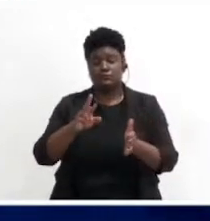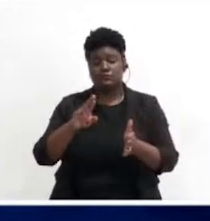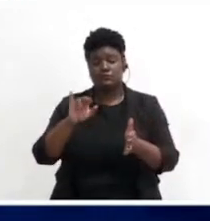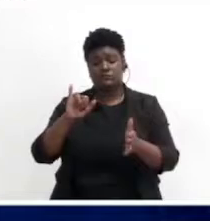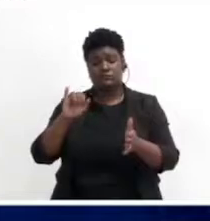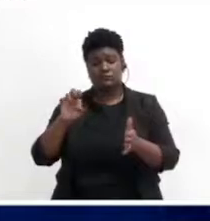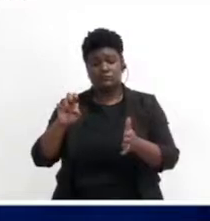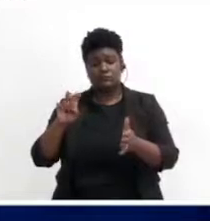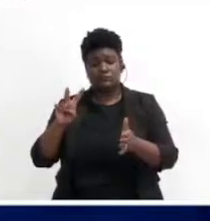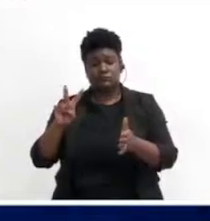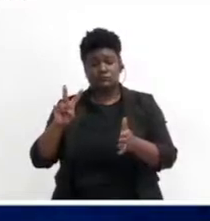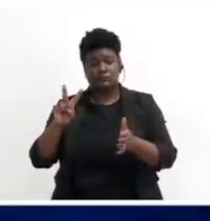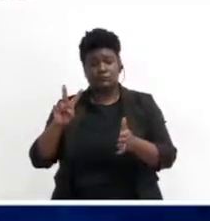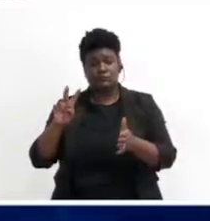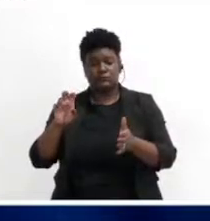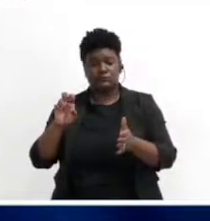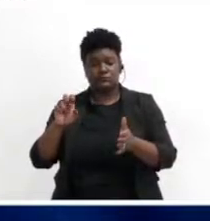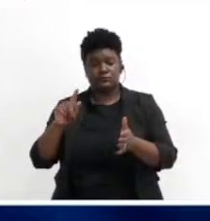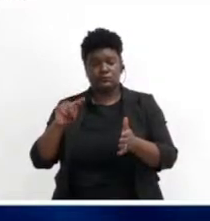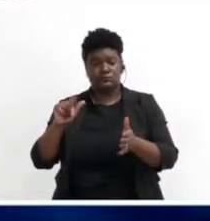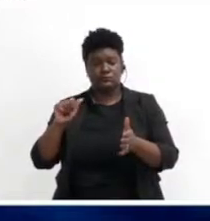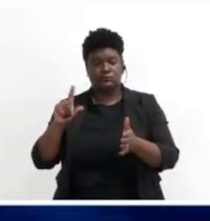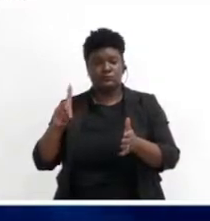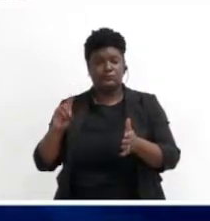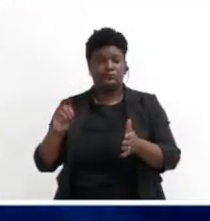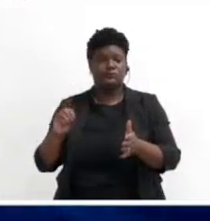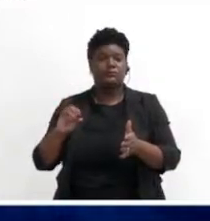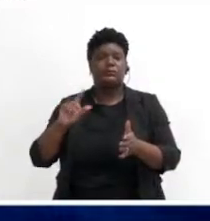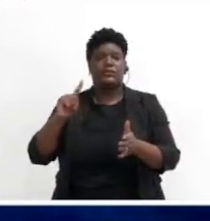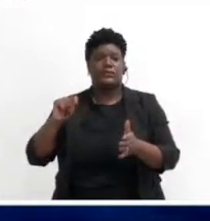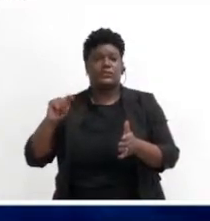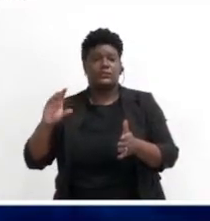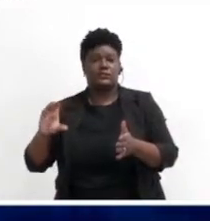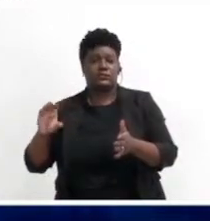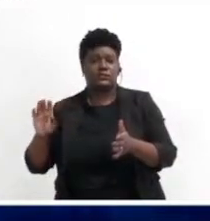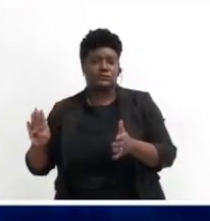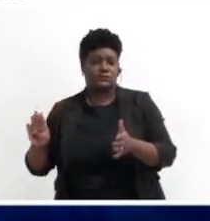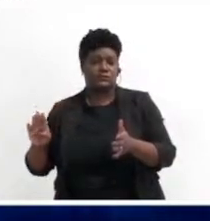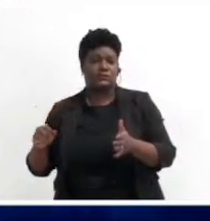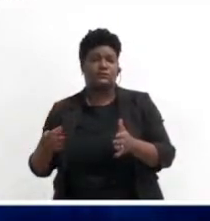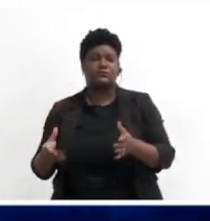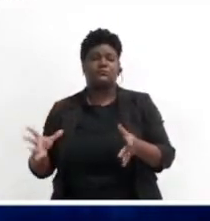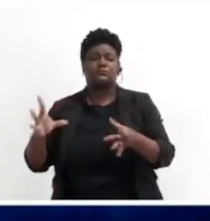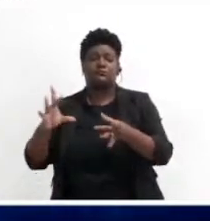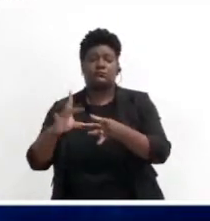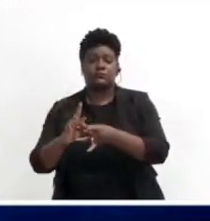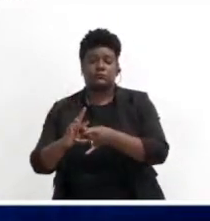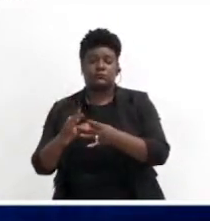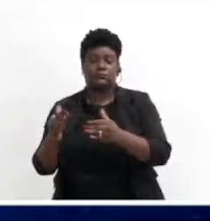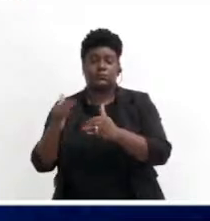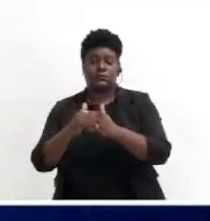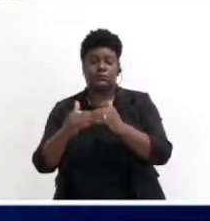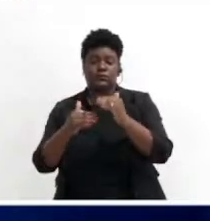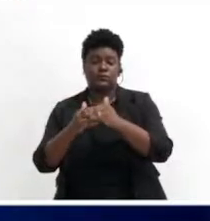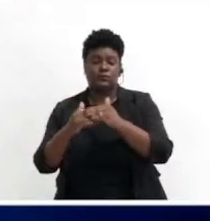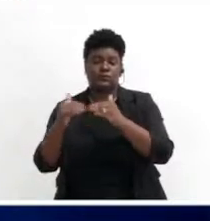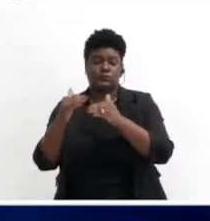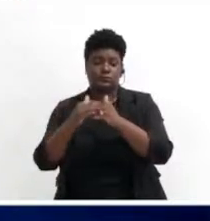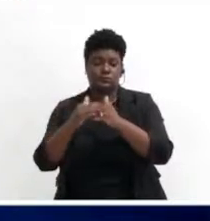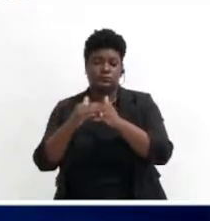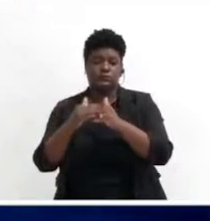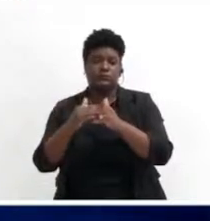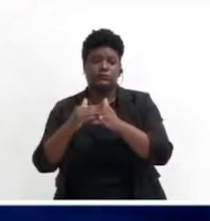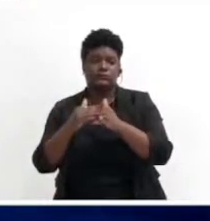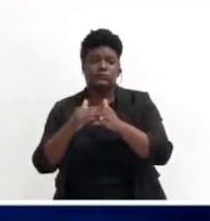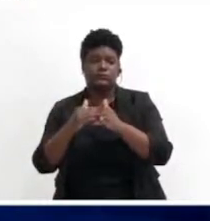it's a conductive via. And then the interconnect layers would be built up on the end.